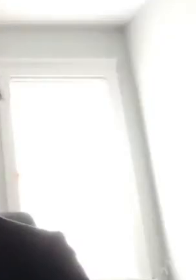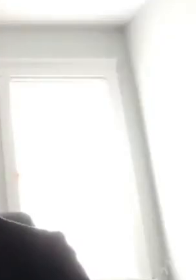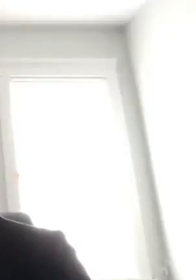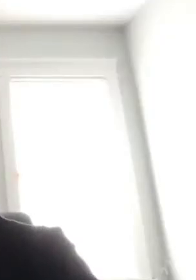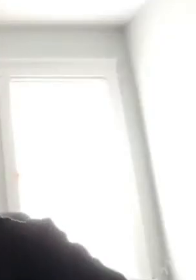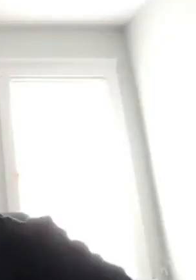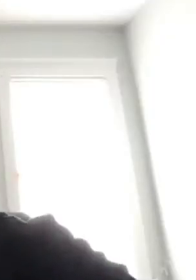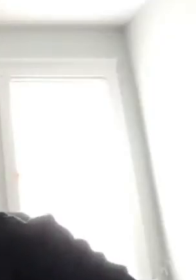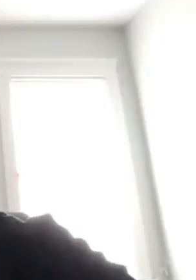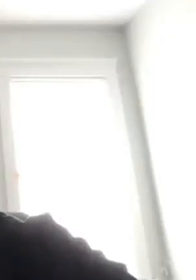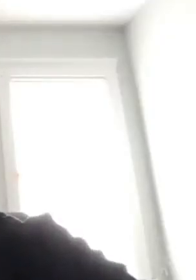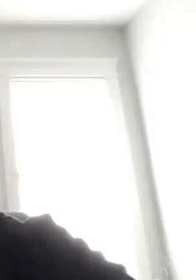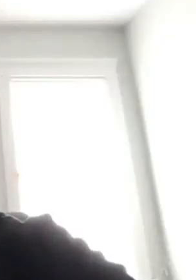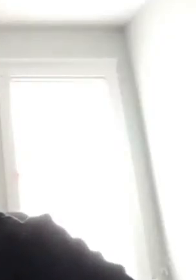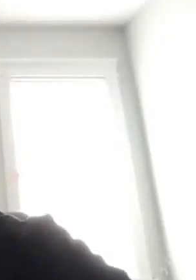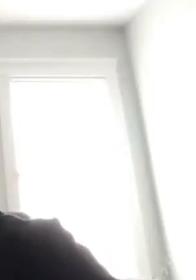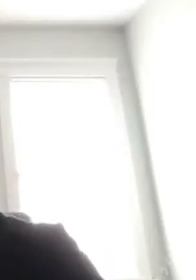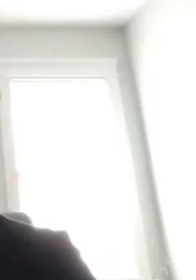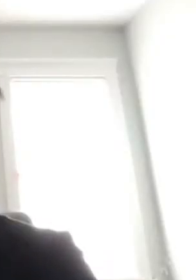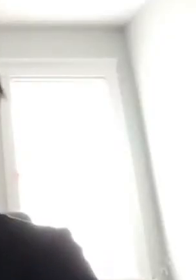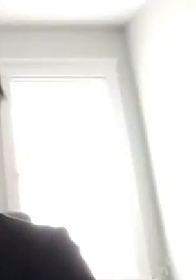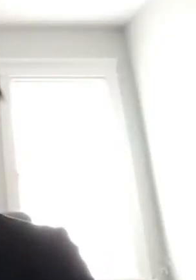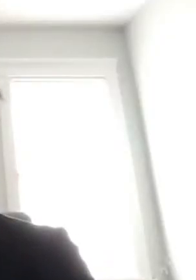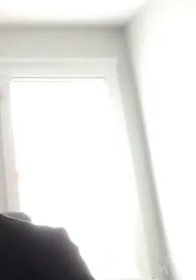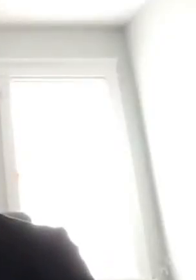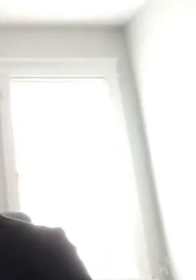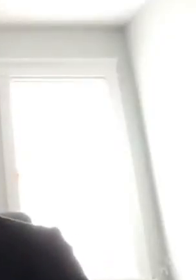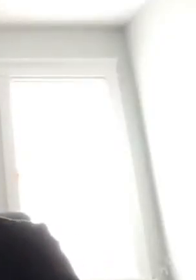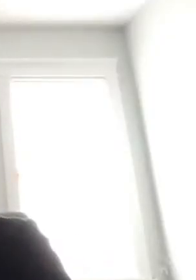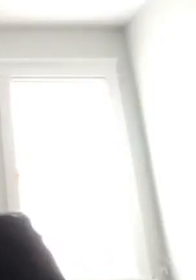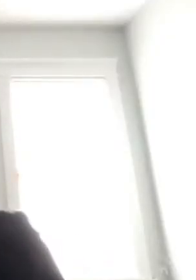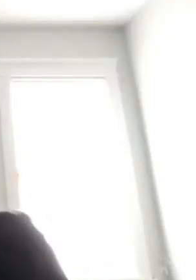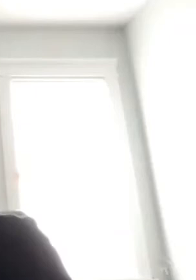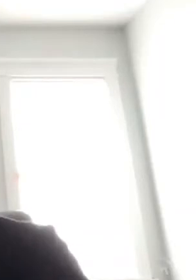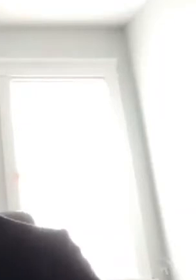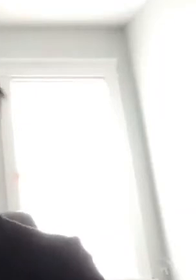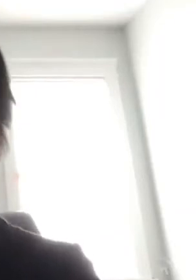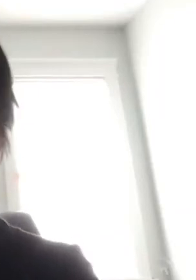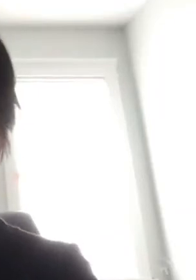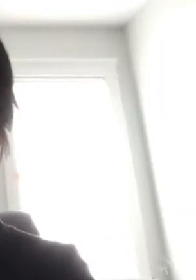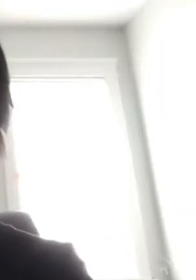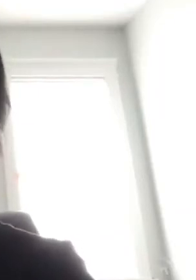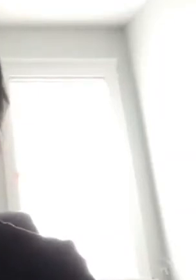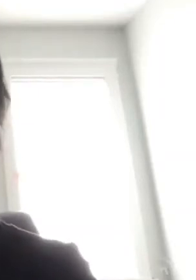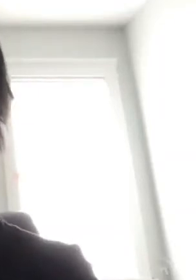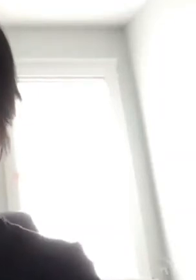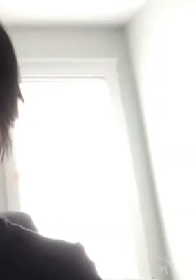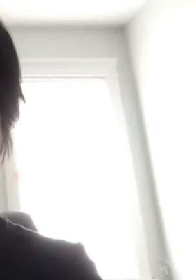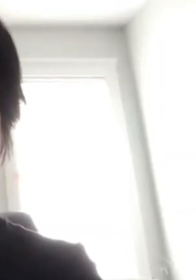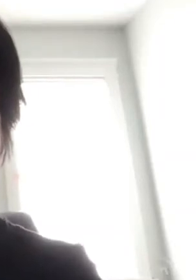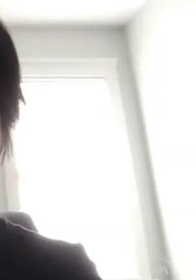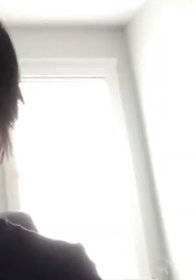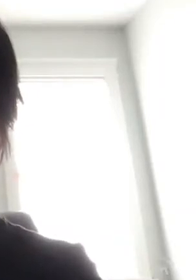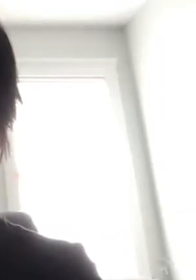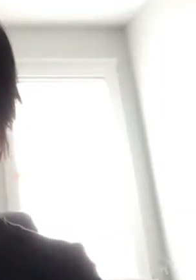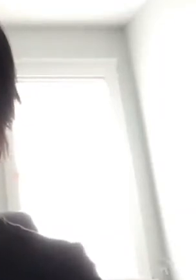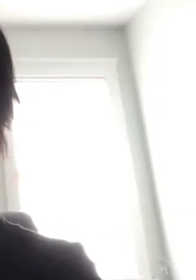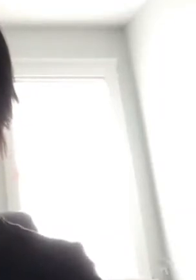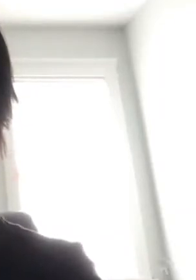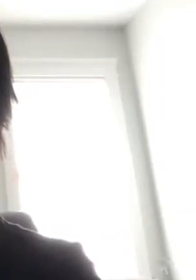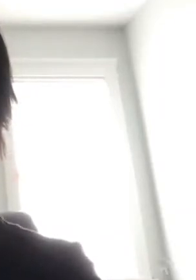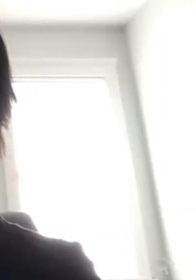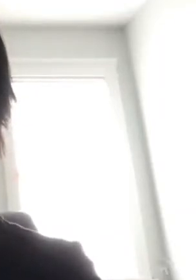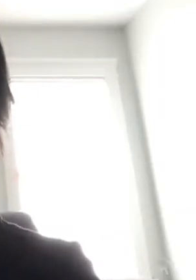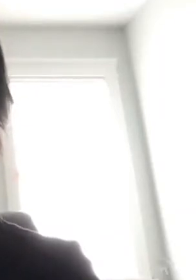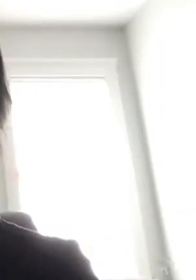considerations necessary for the stylized case that Ken has introduced, and also Guanglei